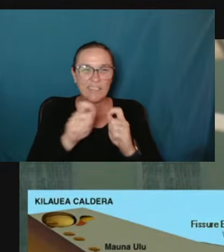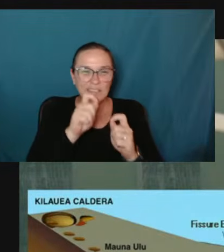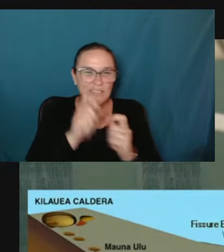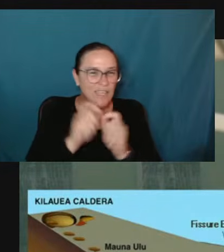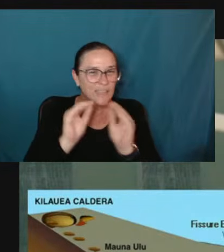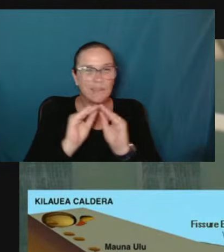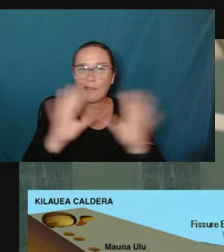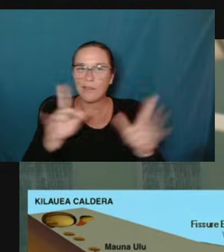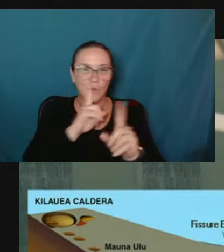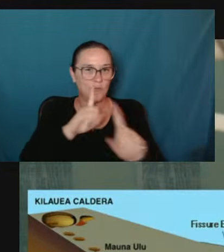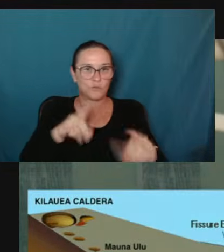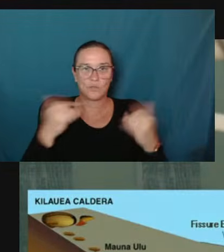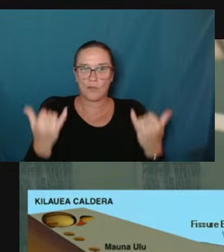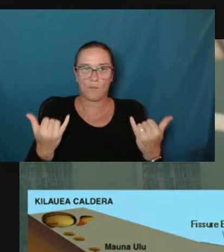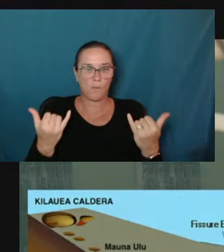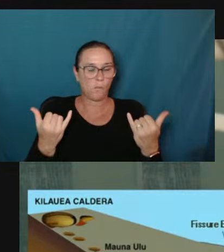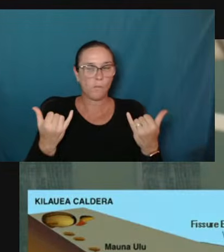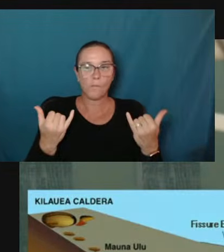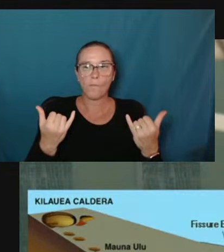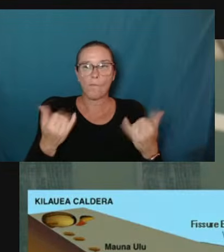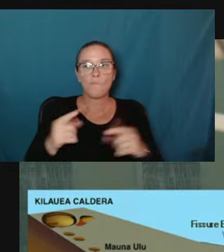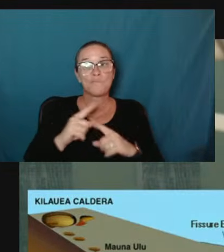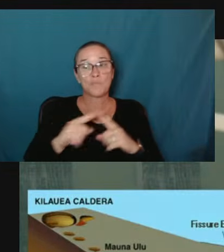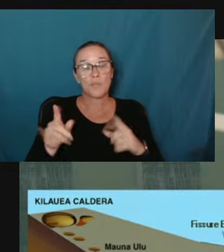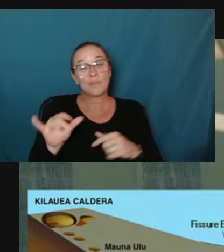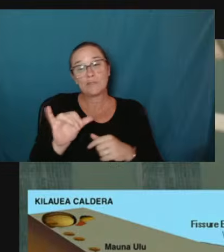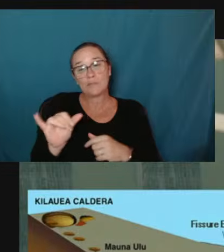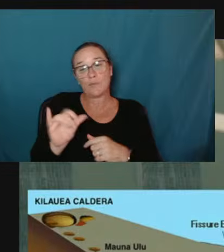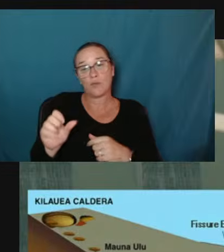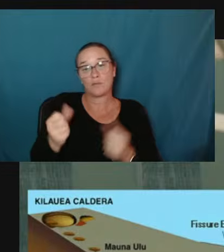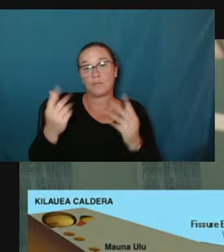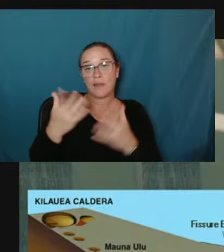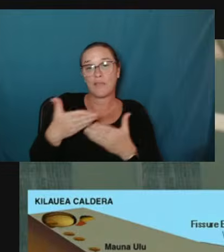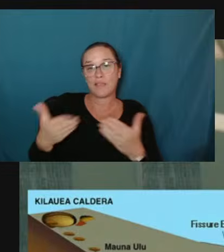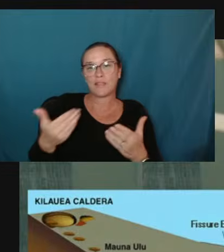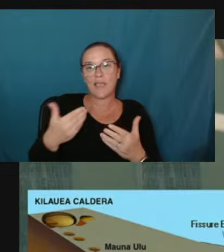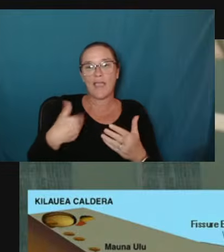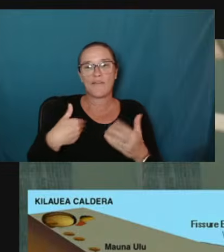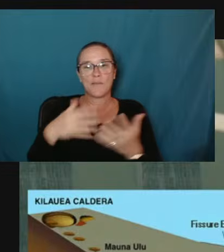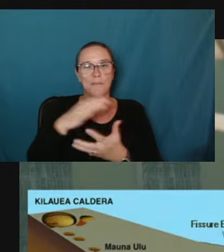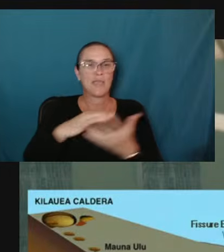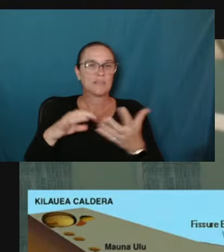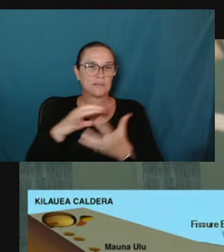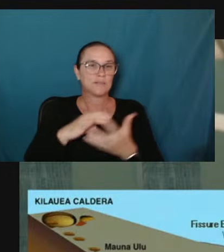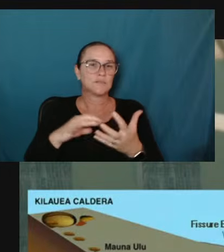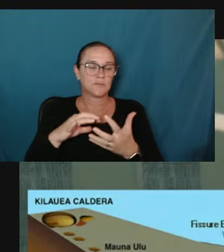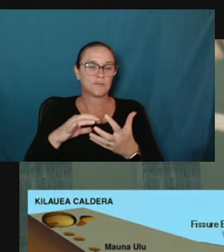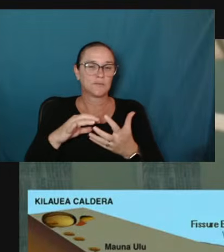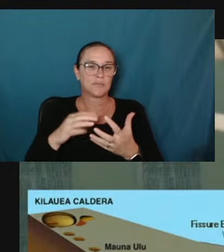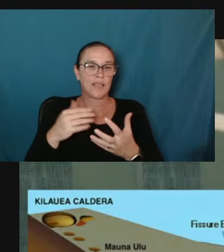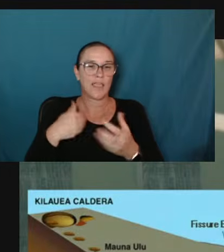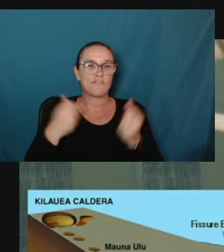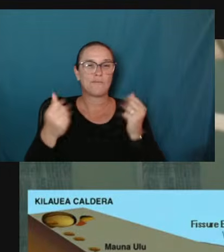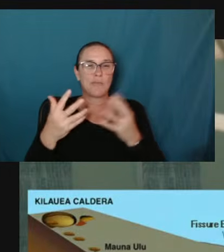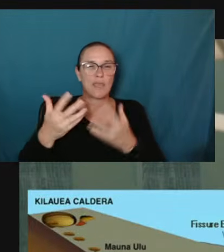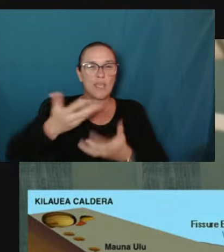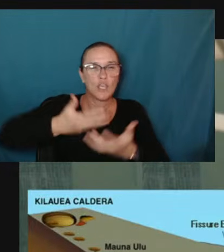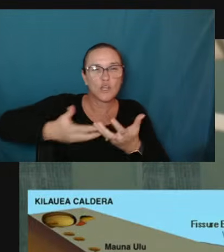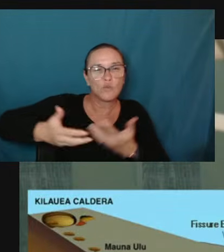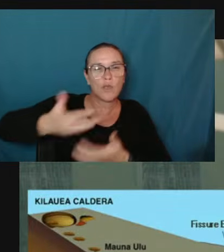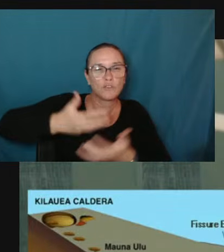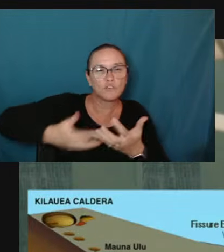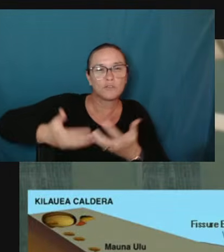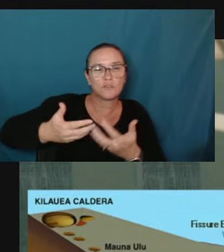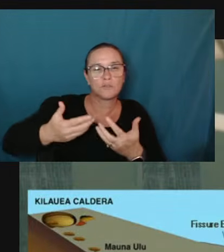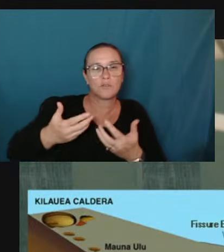answer today, but like a lot of these things, it's probably a combination of both. There's a lot of interactions, and one often leads